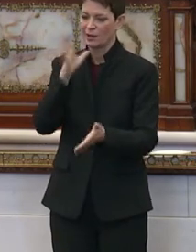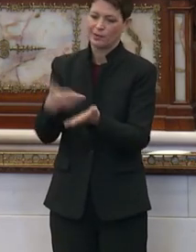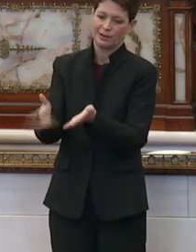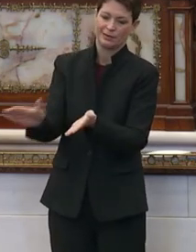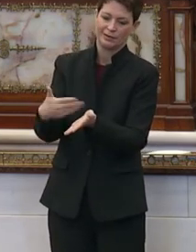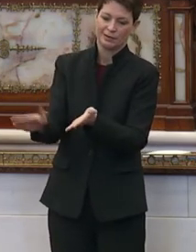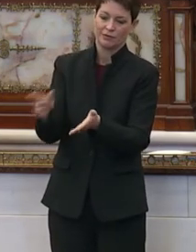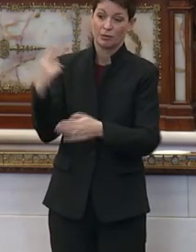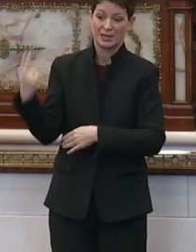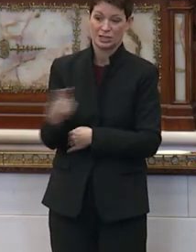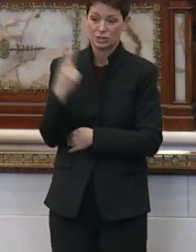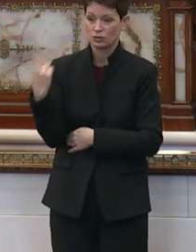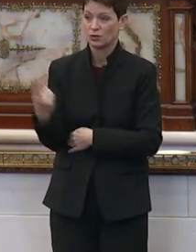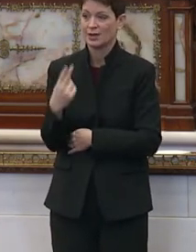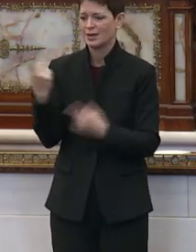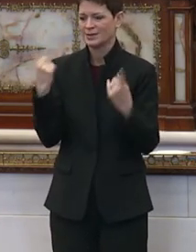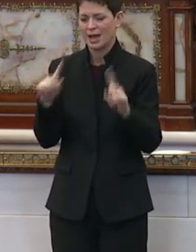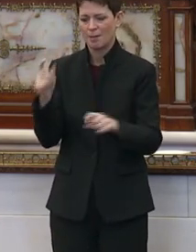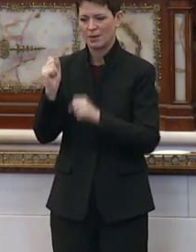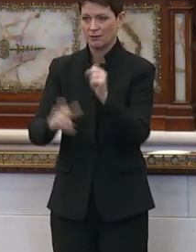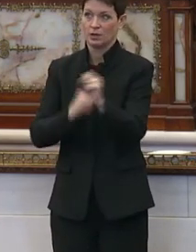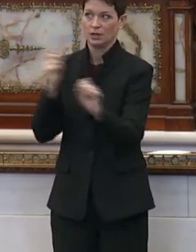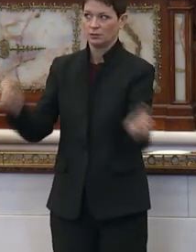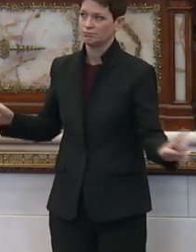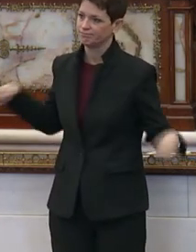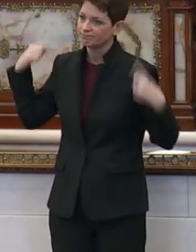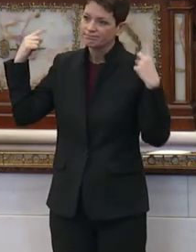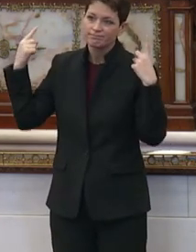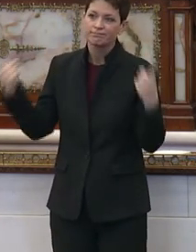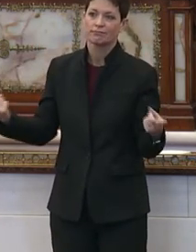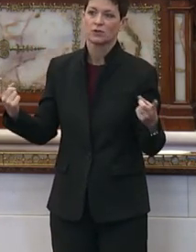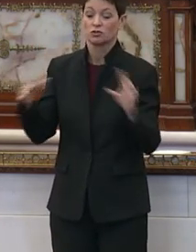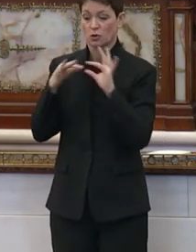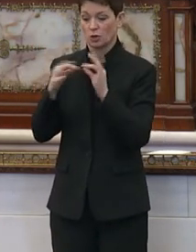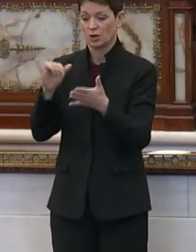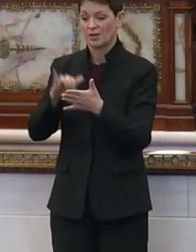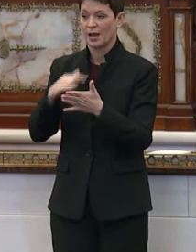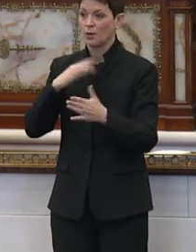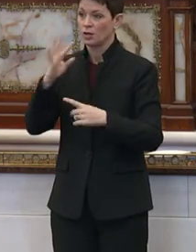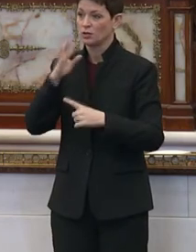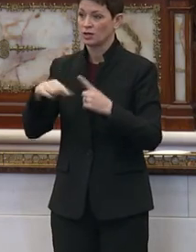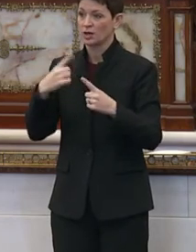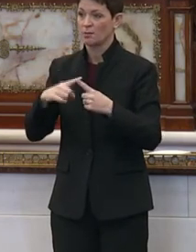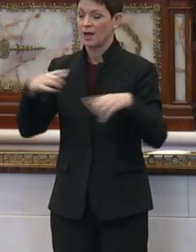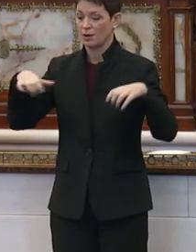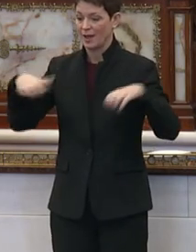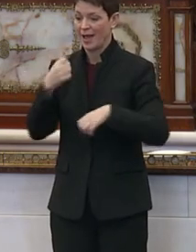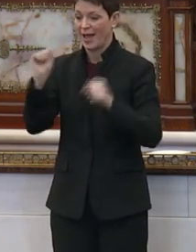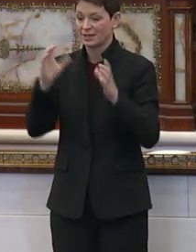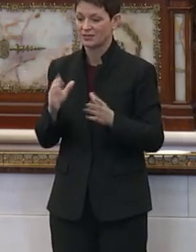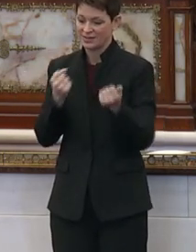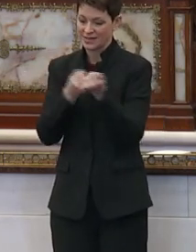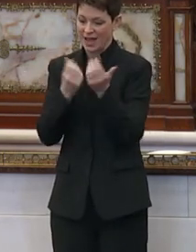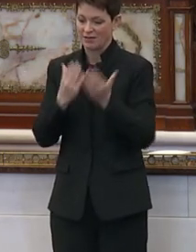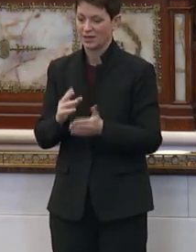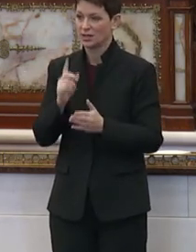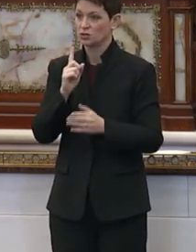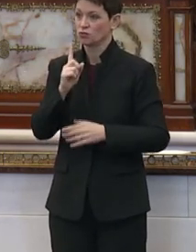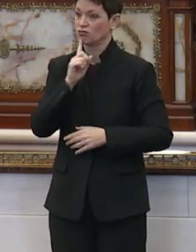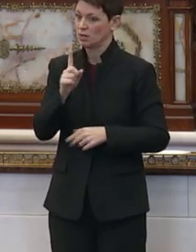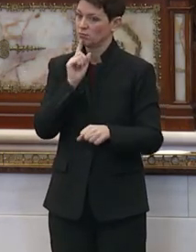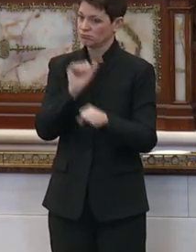out of history. It's been done for many centuries. So in that regard, I want to speak on some activist advocates. Real